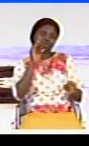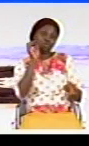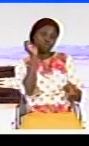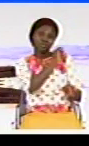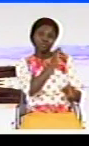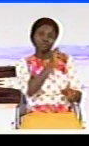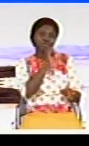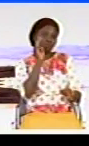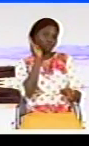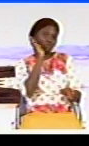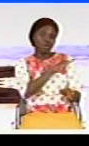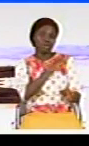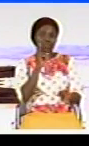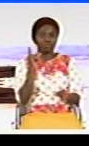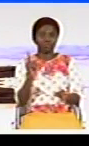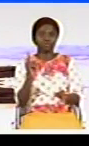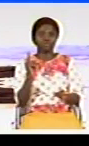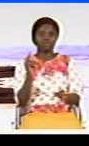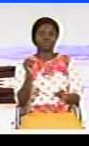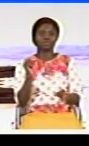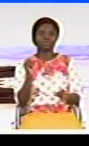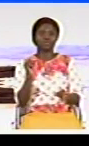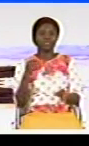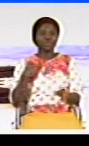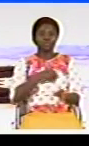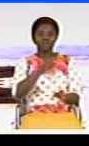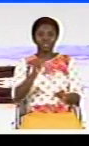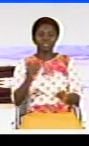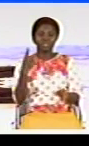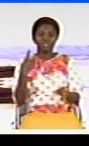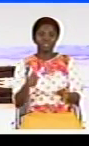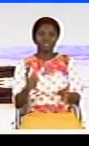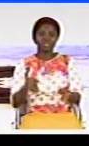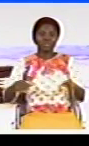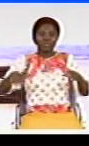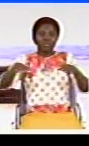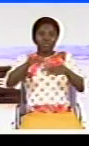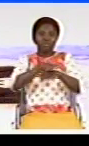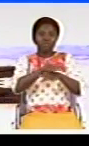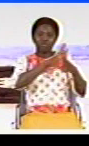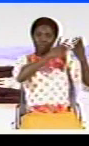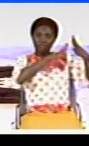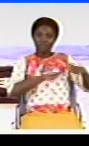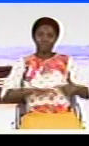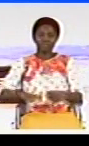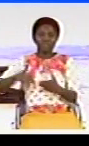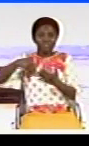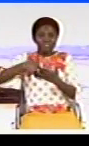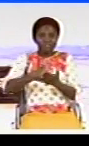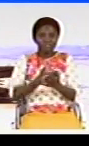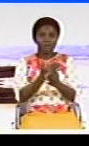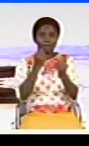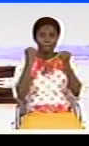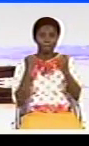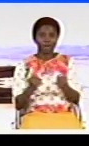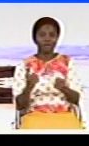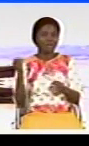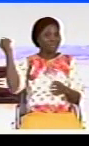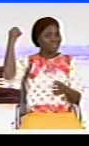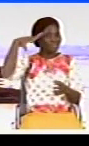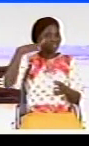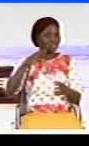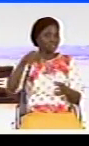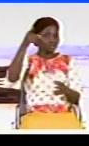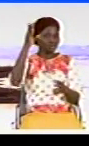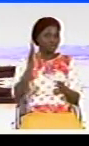We need the overflowing, refreshing power, grace of God in our lives. We're asking